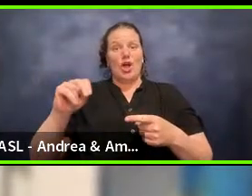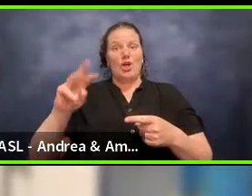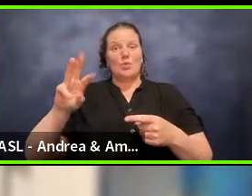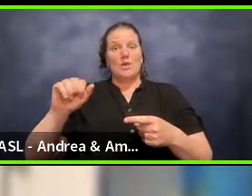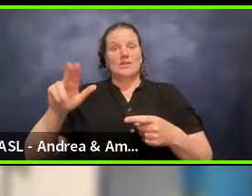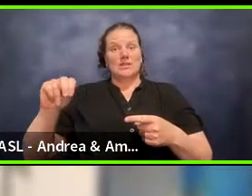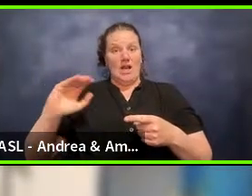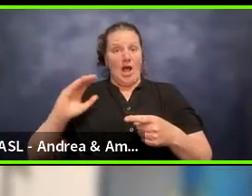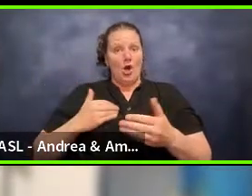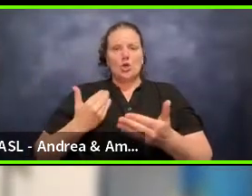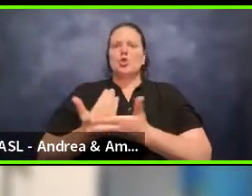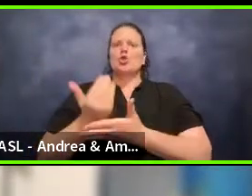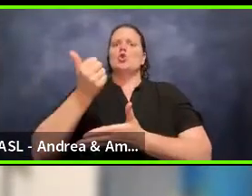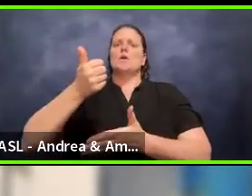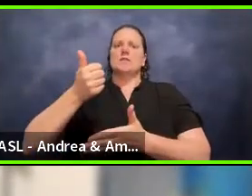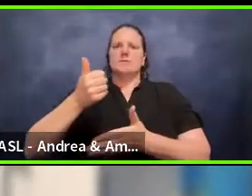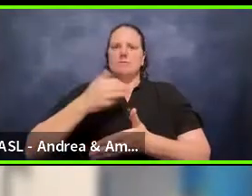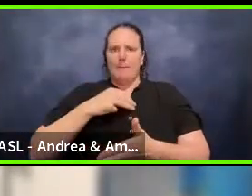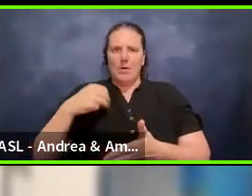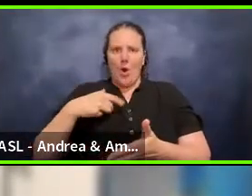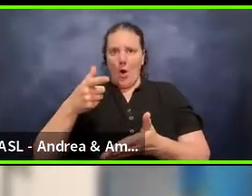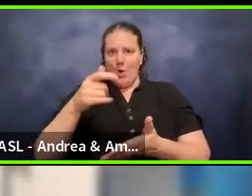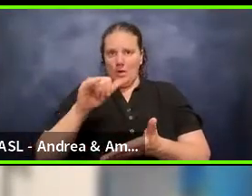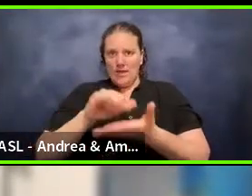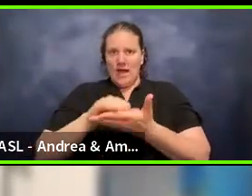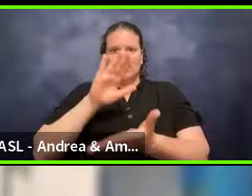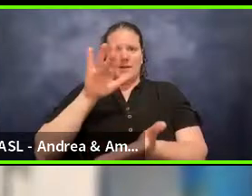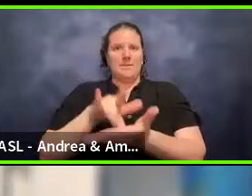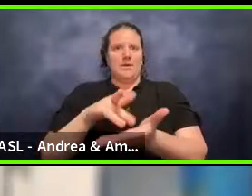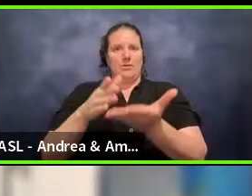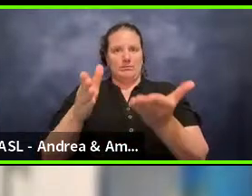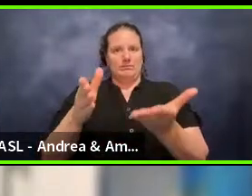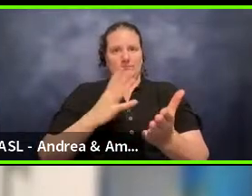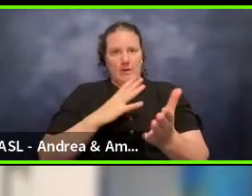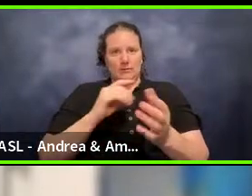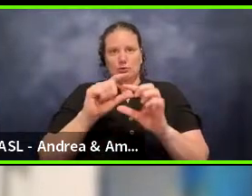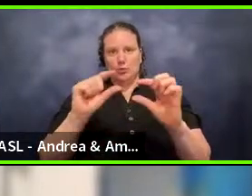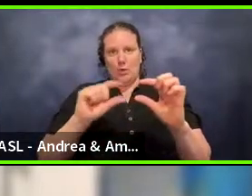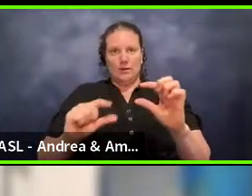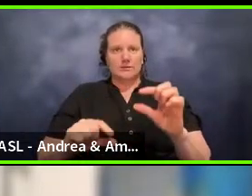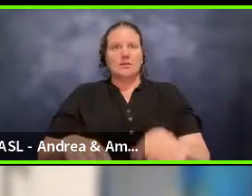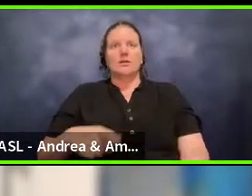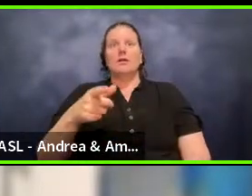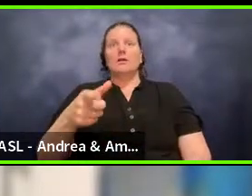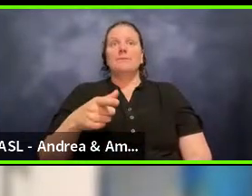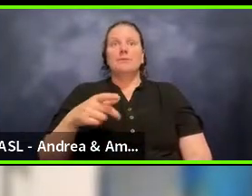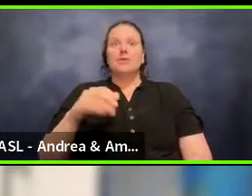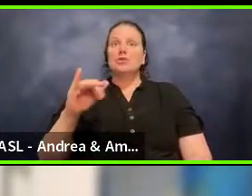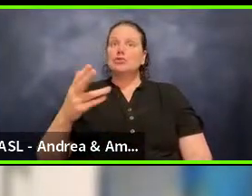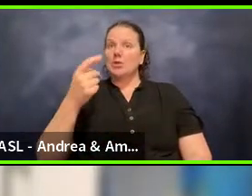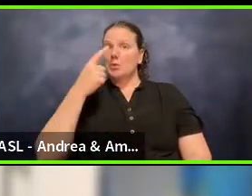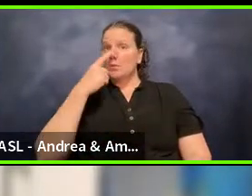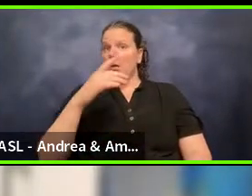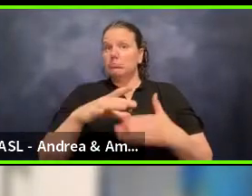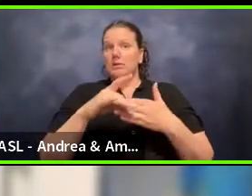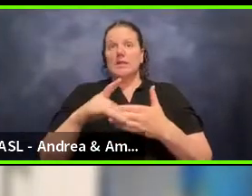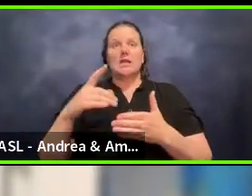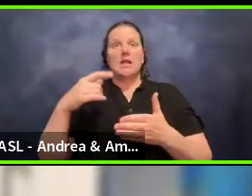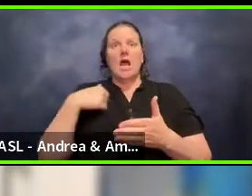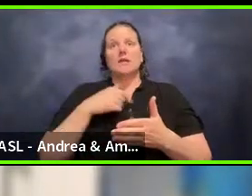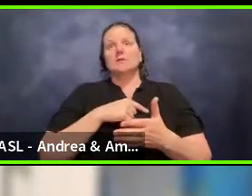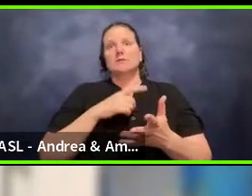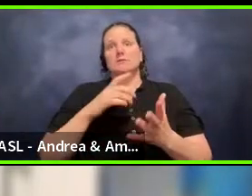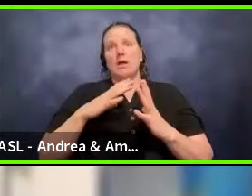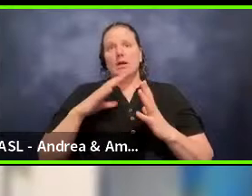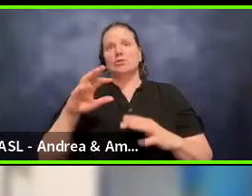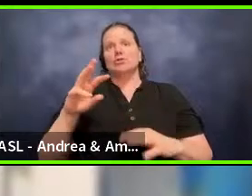John here. Well, there he is, right in the middle of the Hollywood Squares. So, John, if you might lead us off, just telling, and